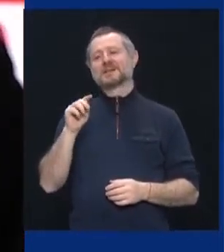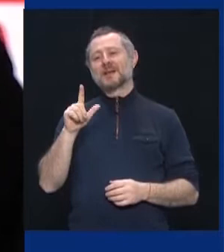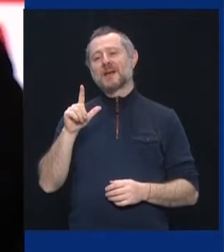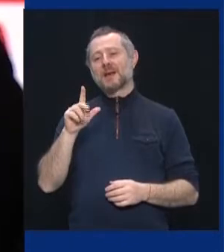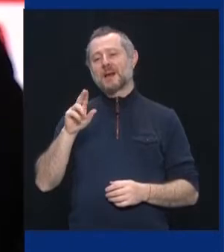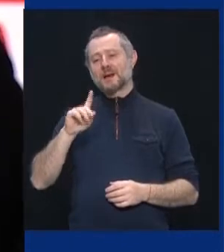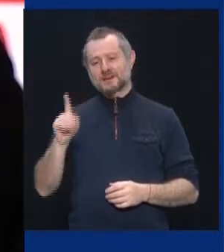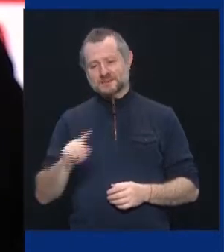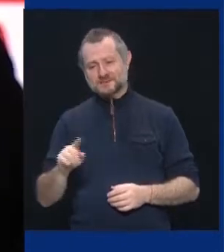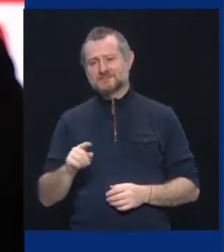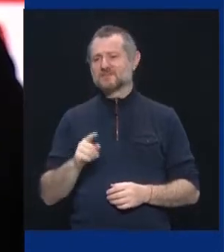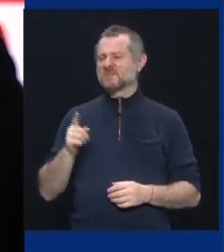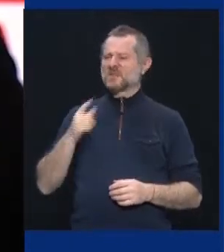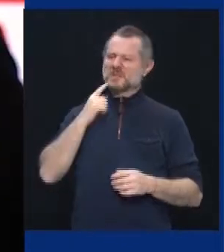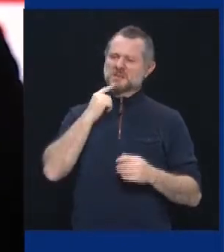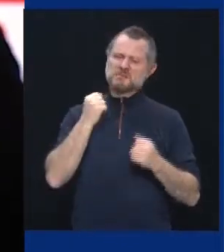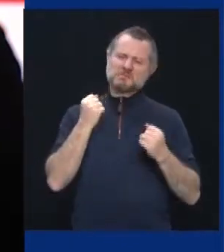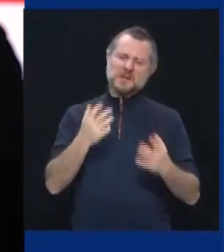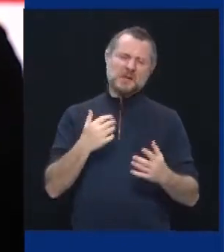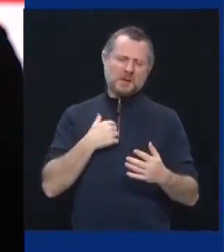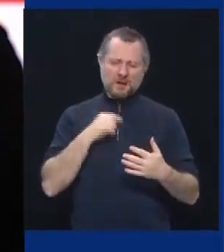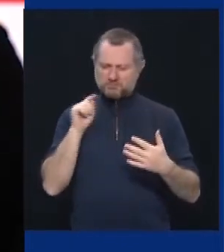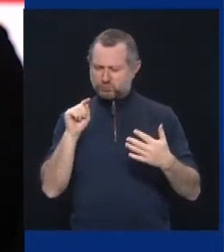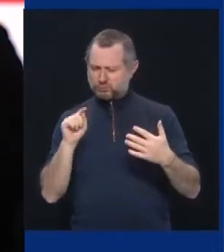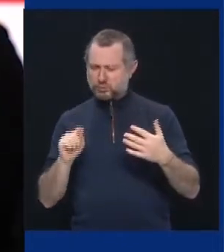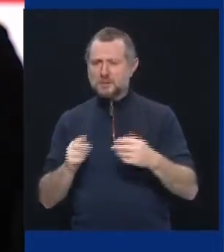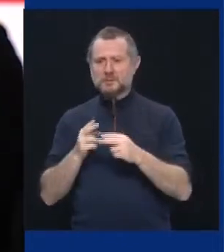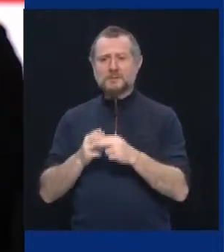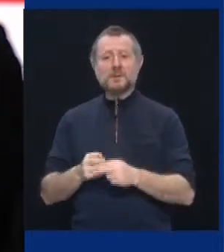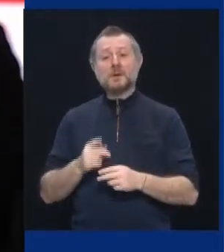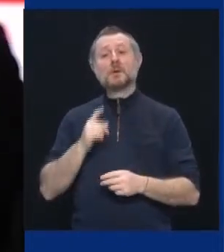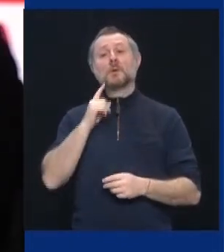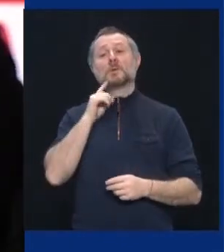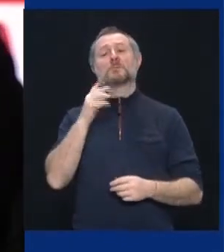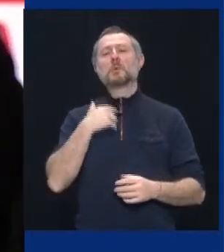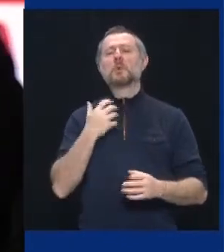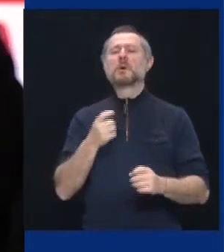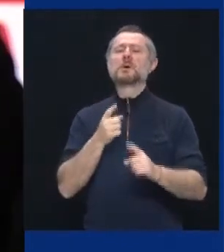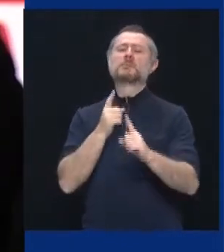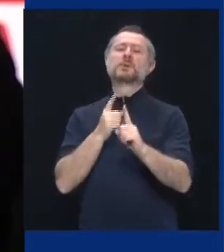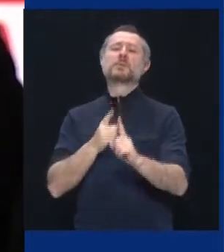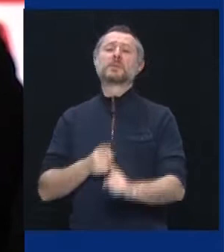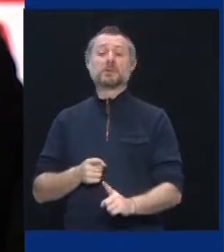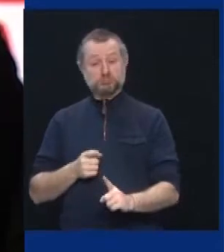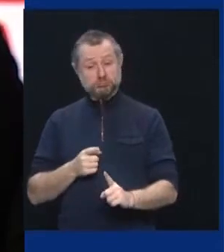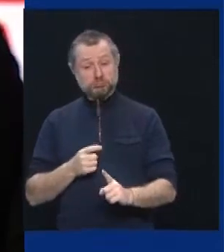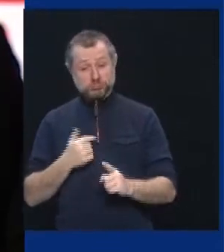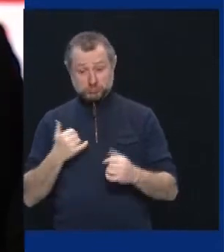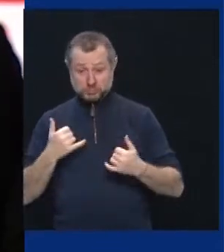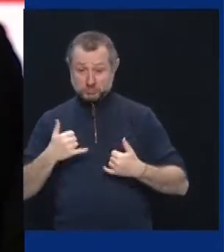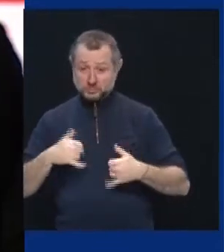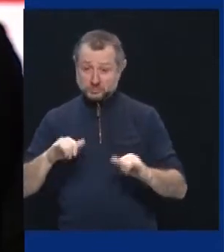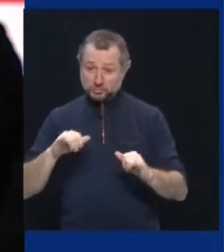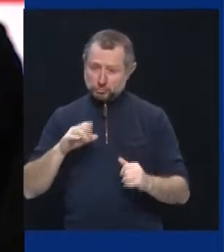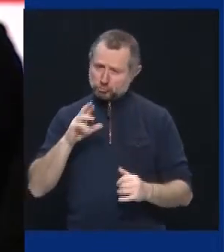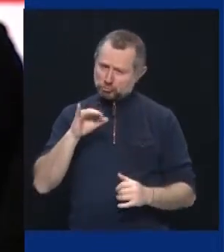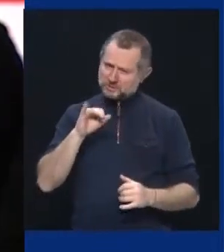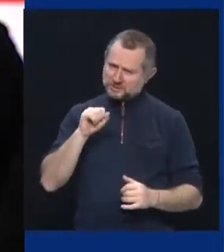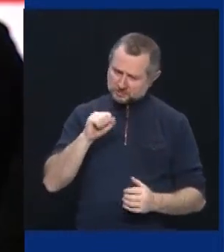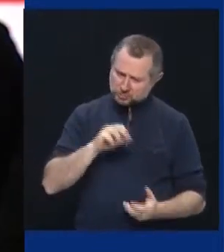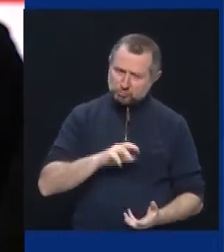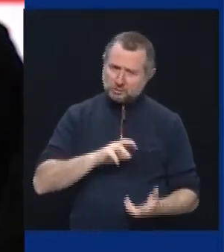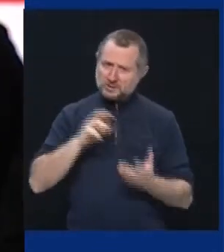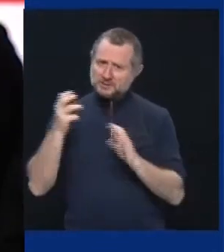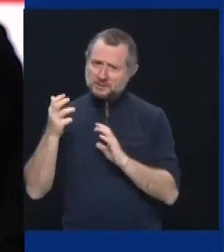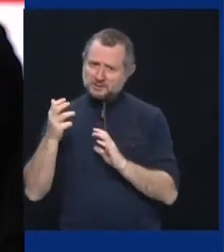A lot of news to cover. Let me make a couple of quick points. We are still in the middle of a crisis in New York, and there